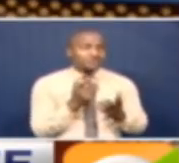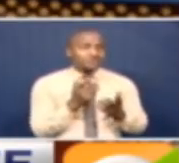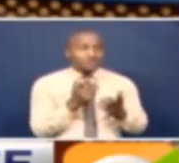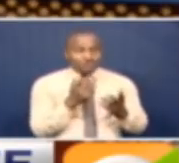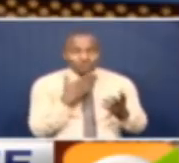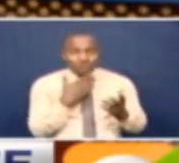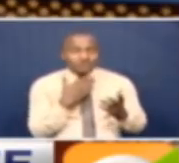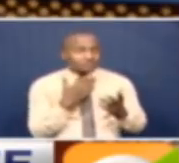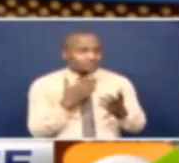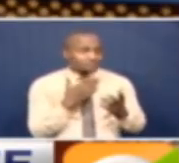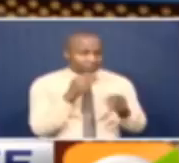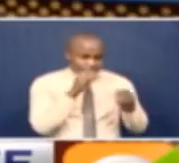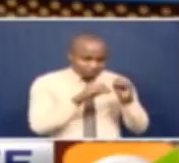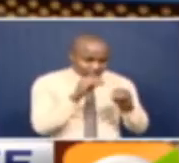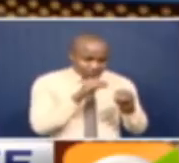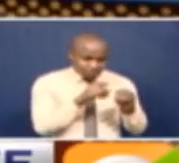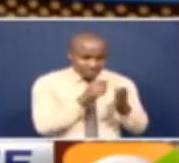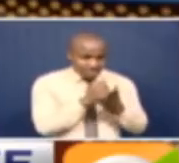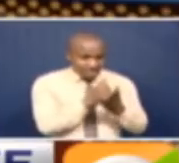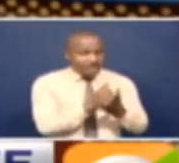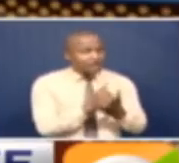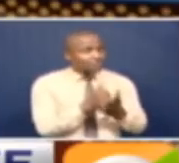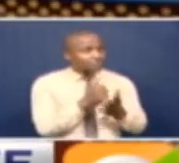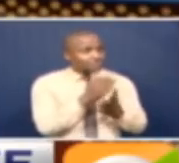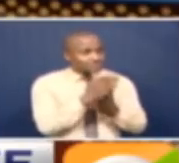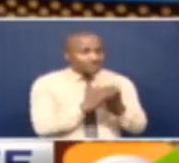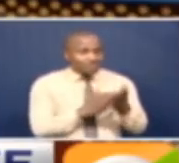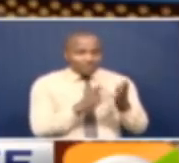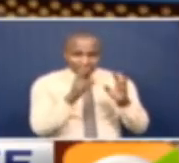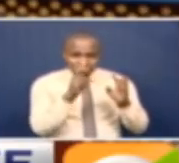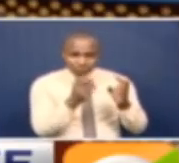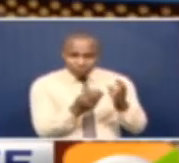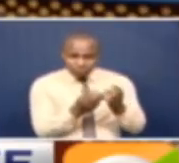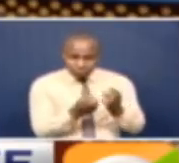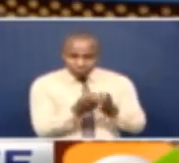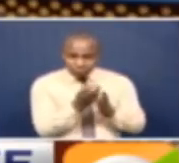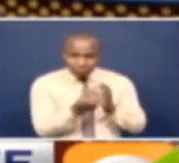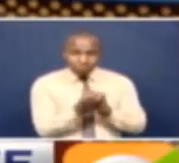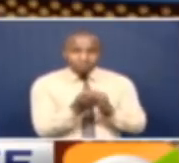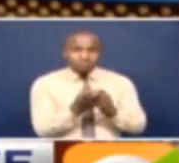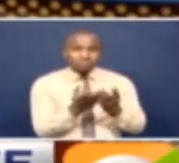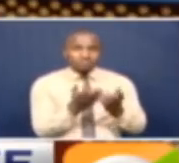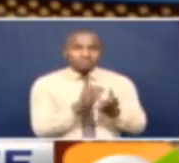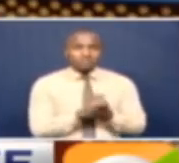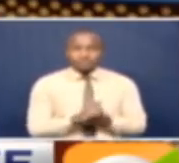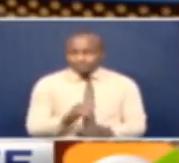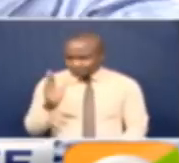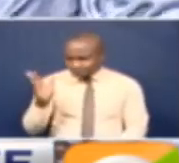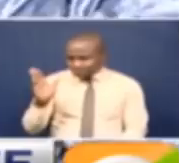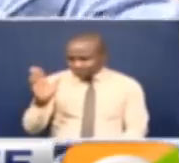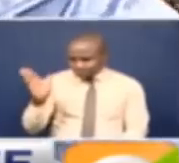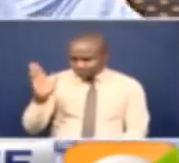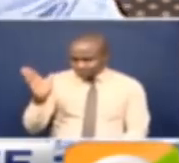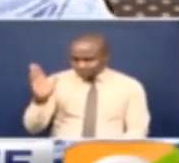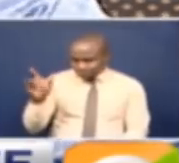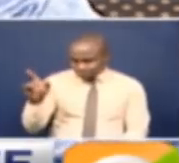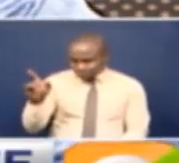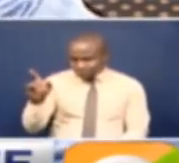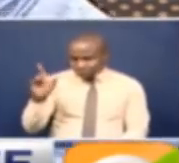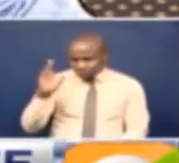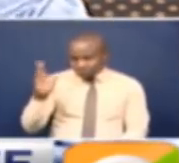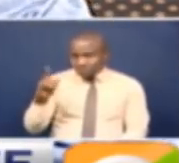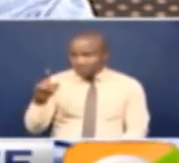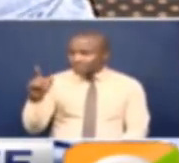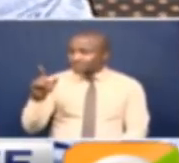allyship that can then help you to deflate some of the core issues that Mombasa was. We'll talk about secession in a moment. Ledama, you talked about a